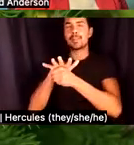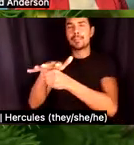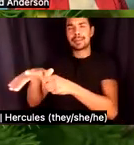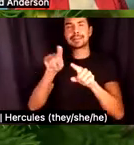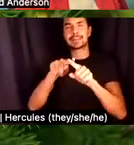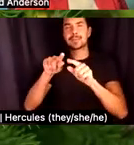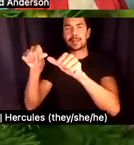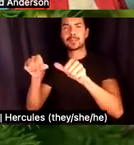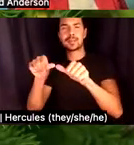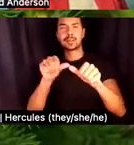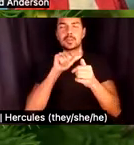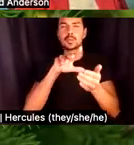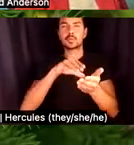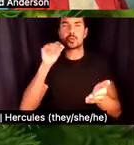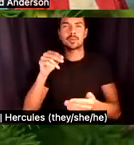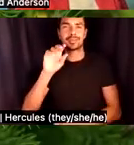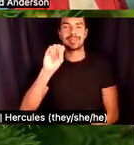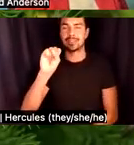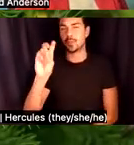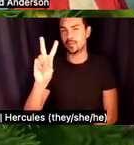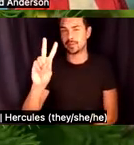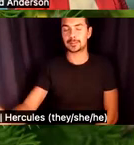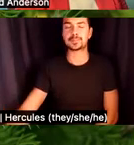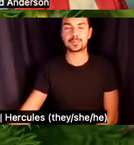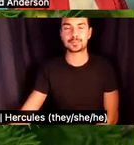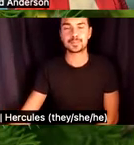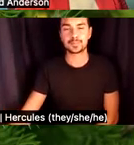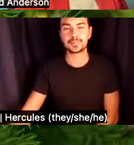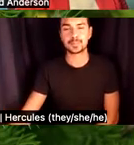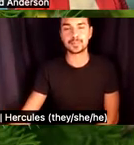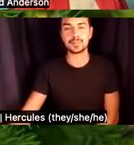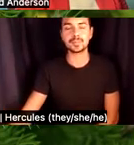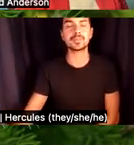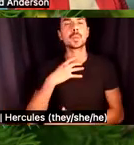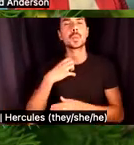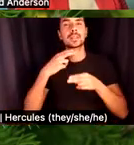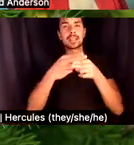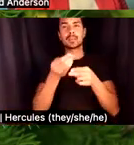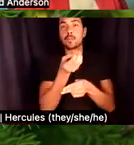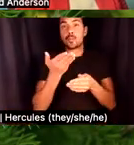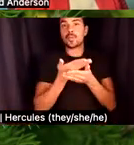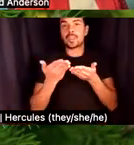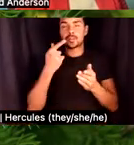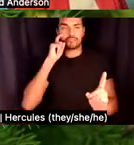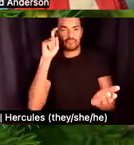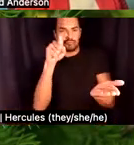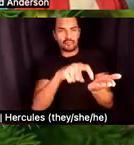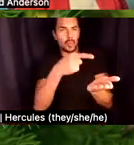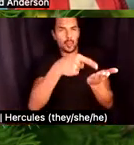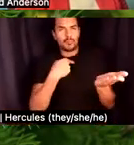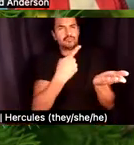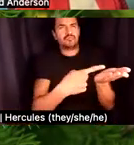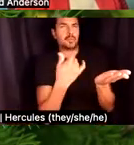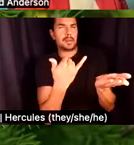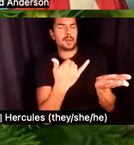of sexual violence, but we did want to just name a few things kind of here in this space. And so we're going to be talking